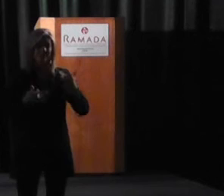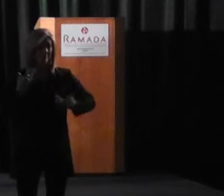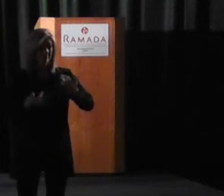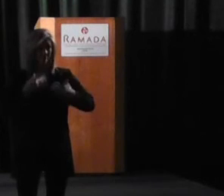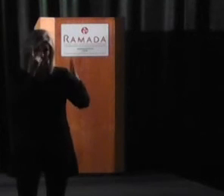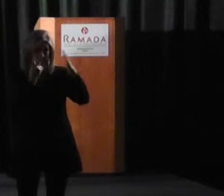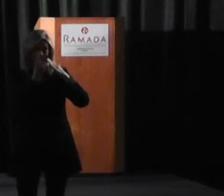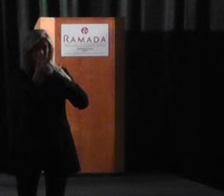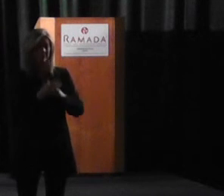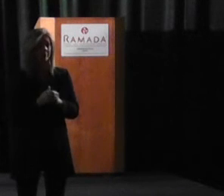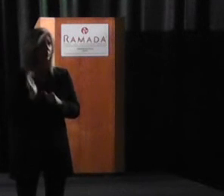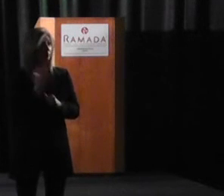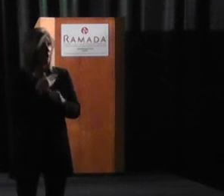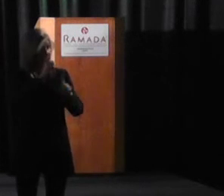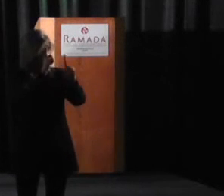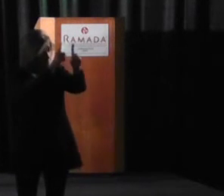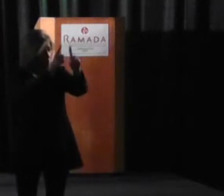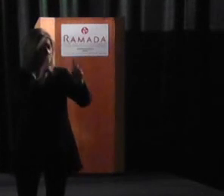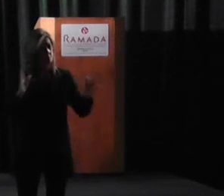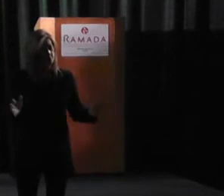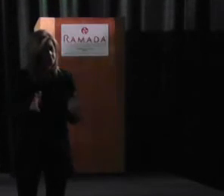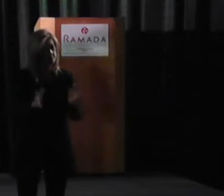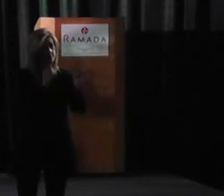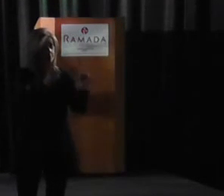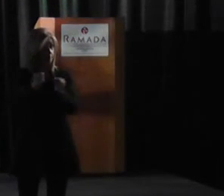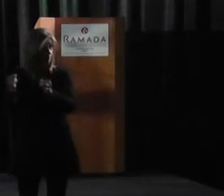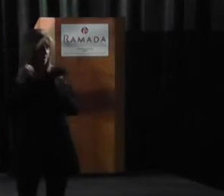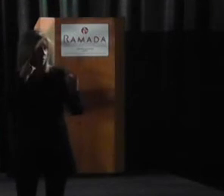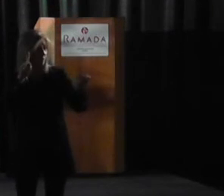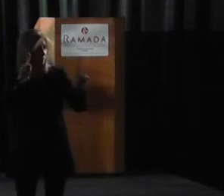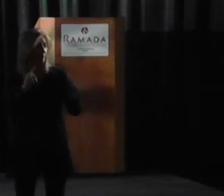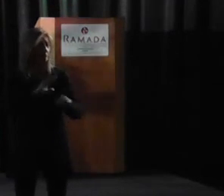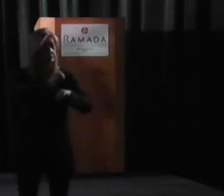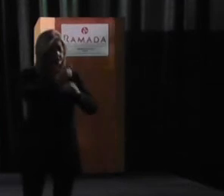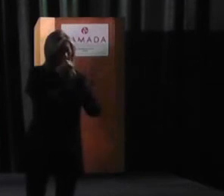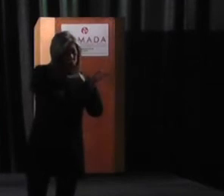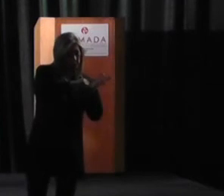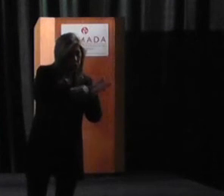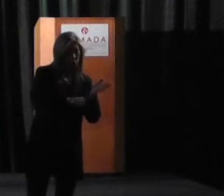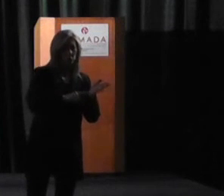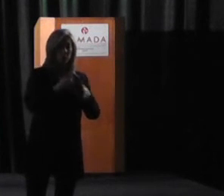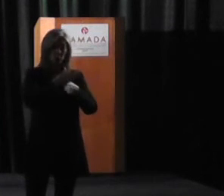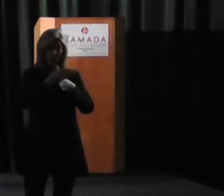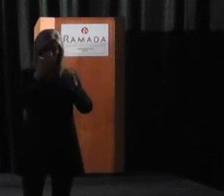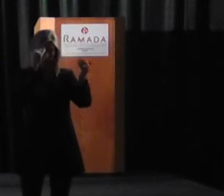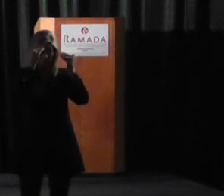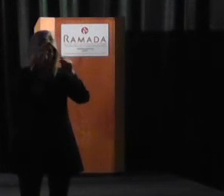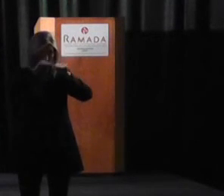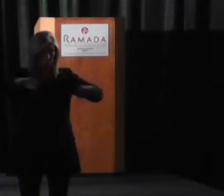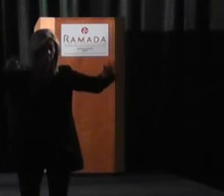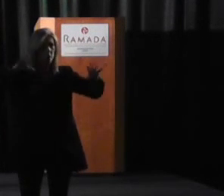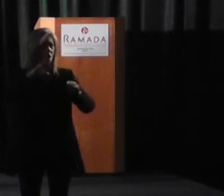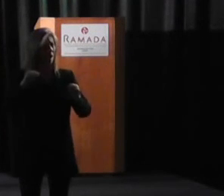mission is to inspire individual achievement by conducting and applying innovative research, widely sharing expert knowledge, and delivering highly